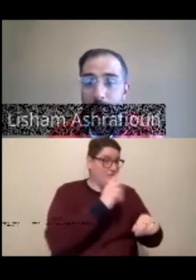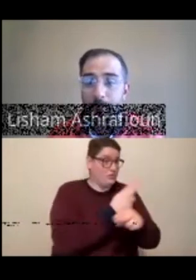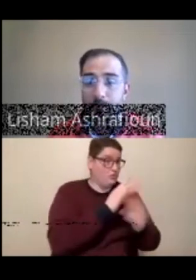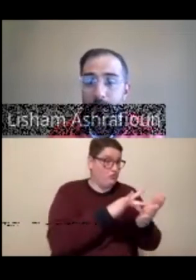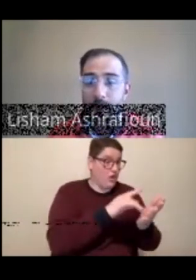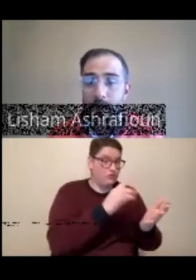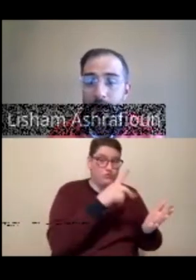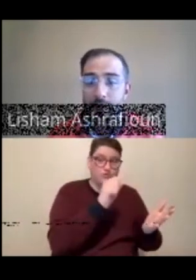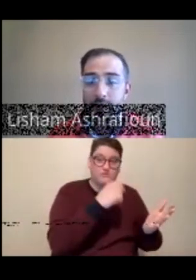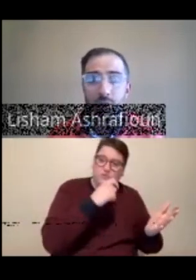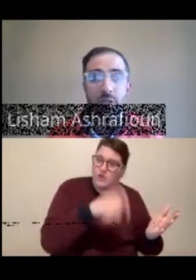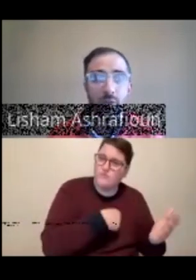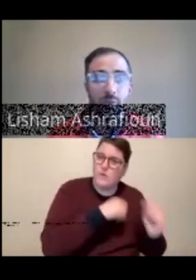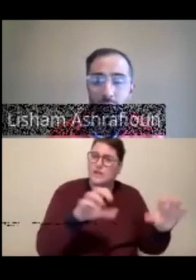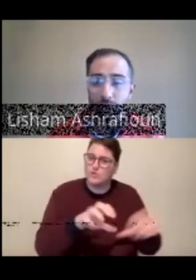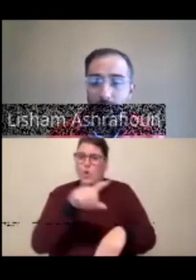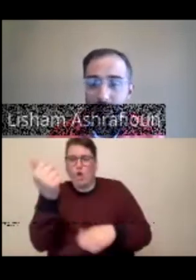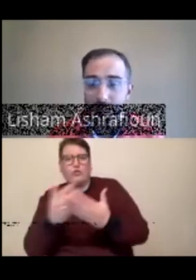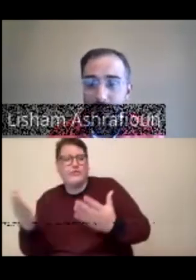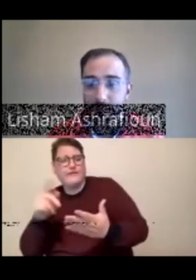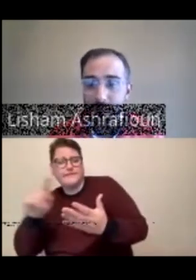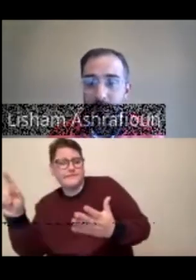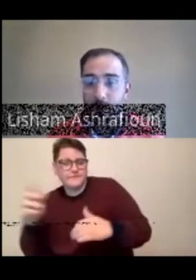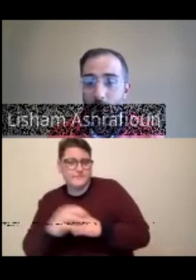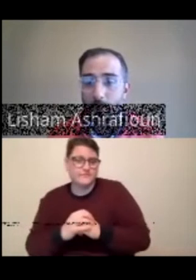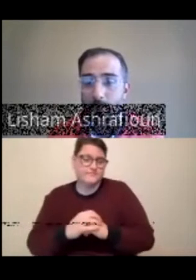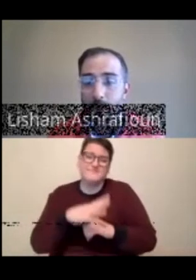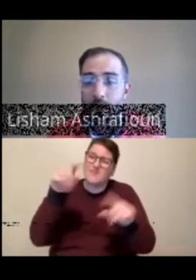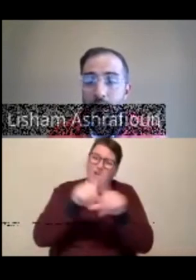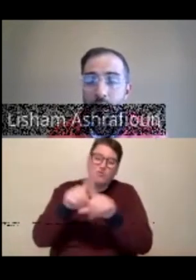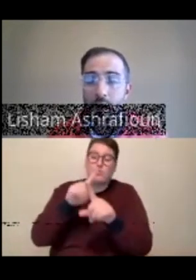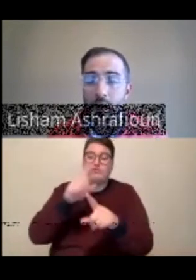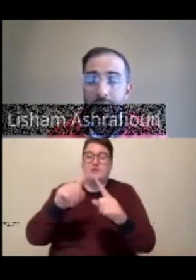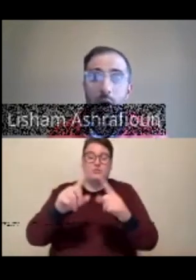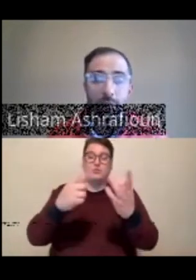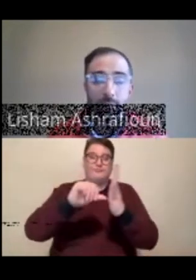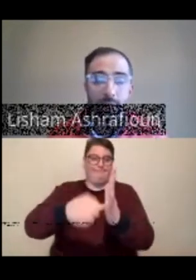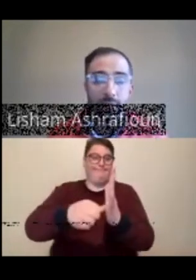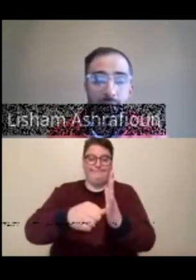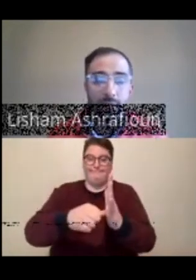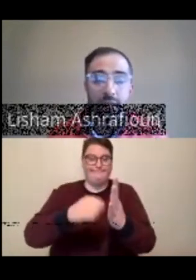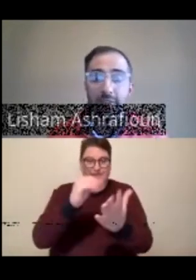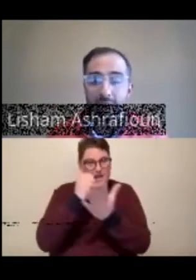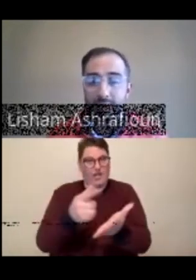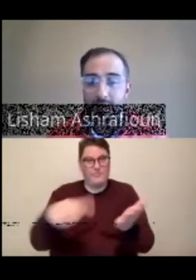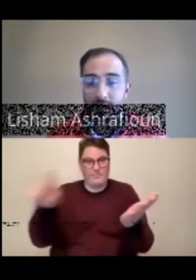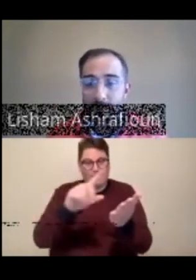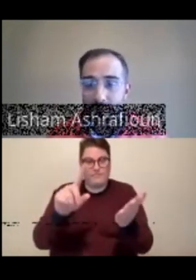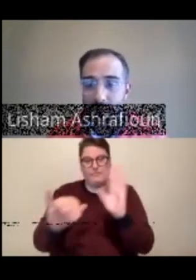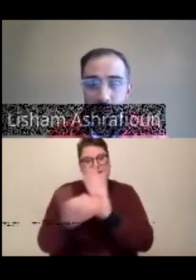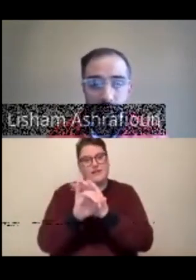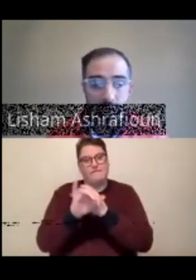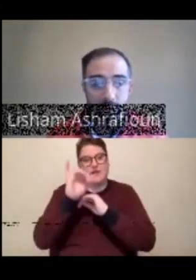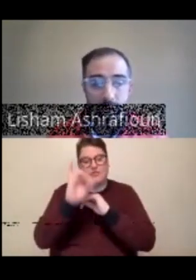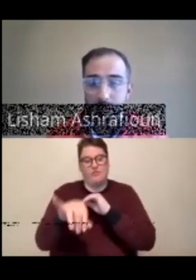And then also to really drive these home, and help them in identifying these